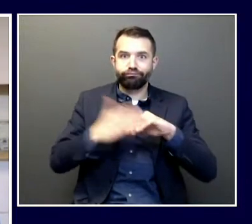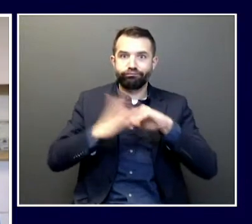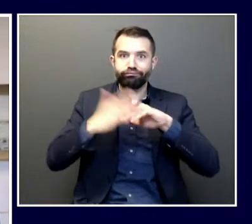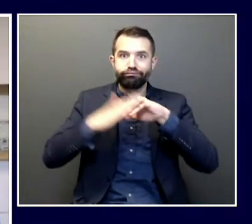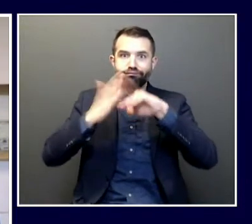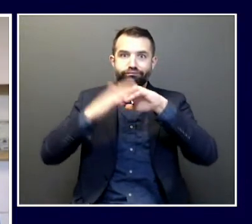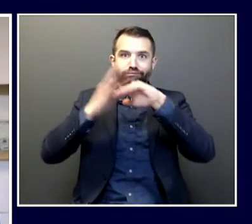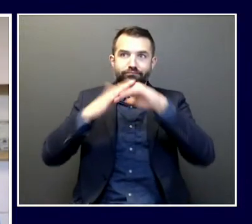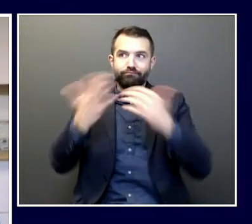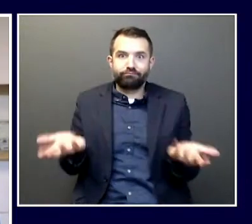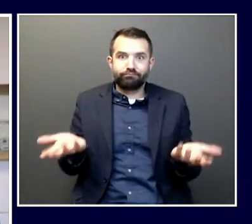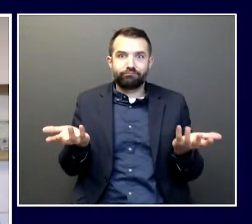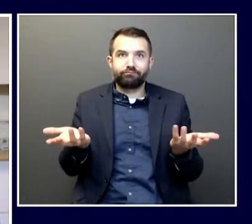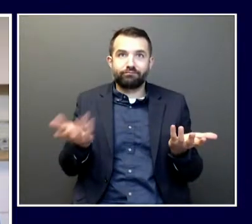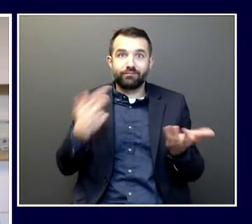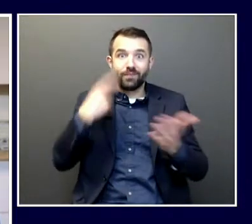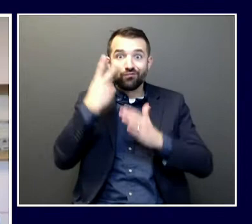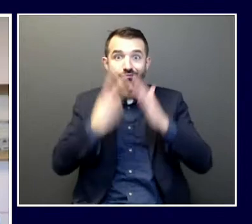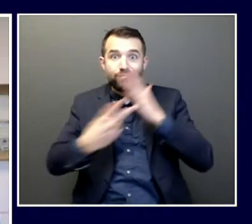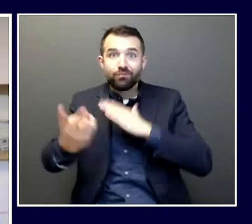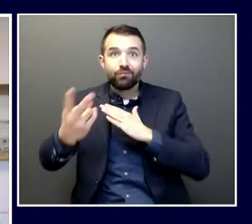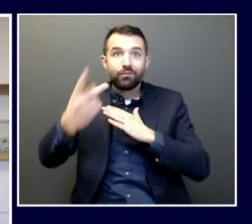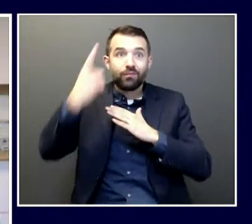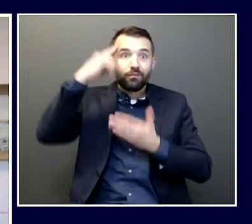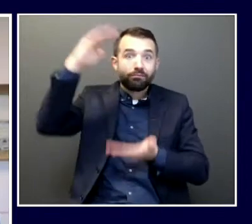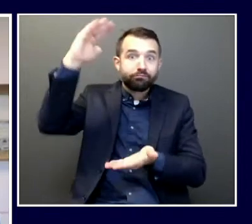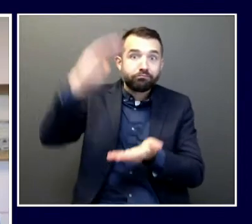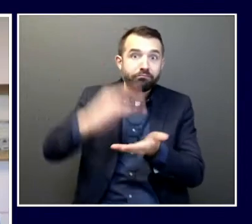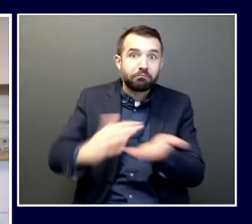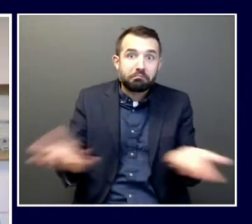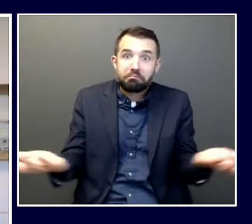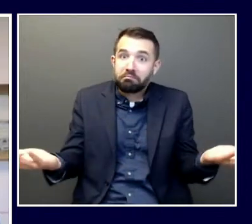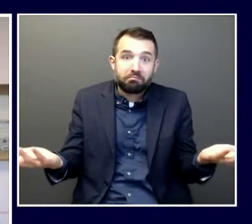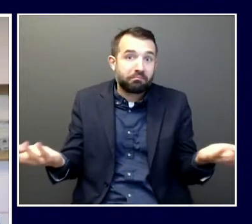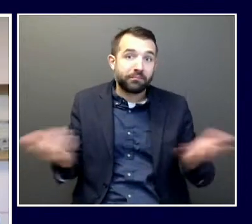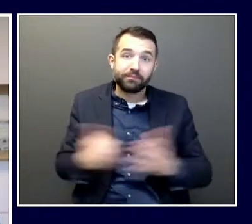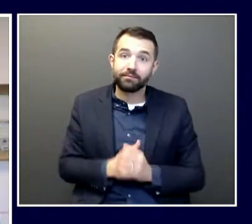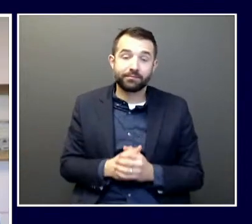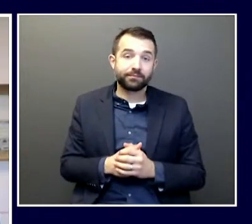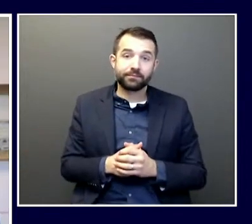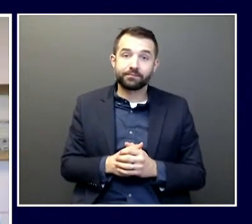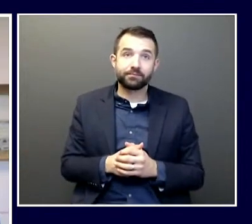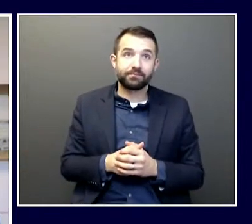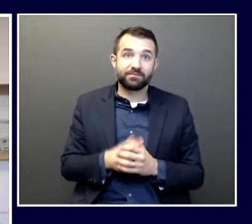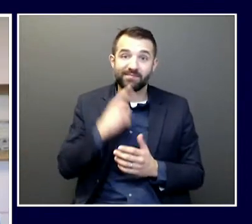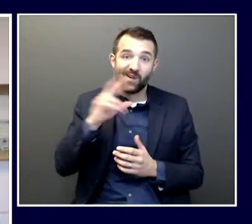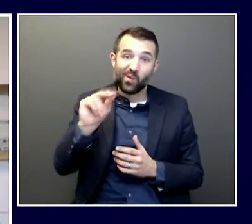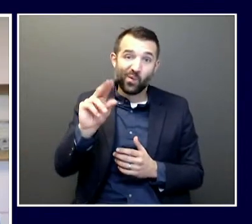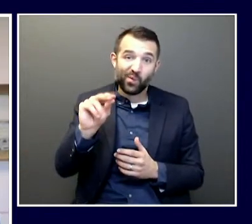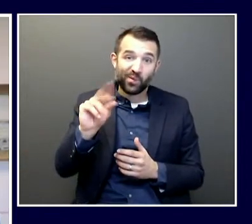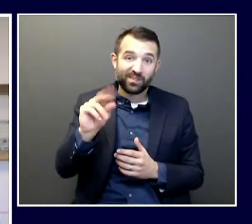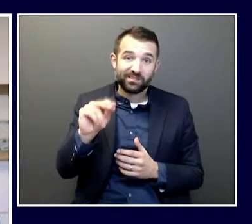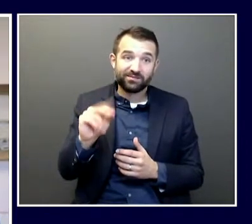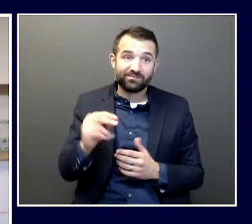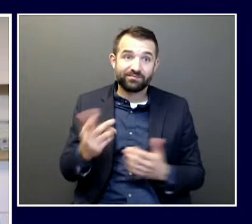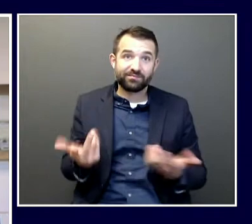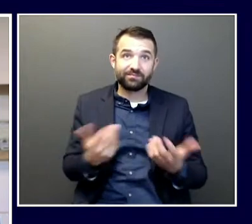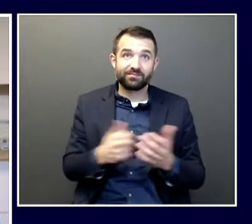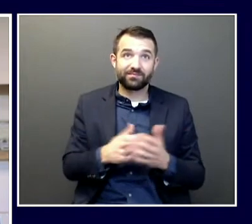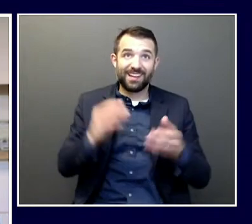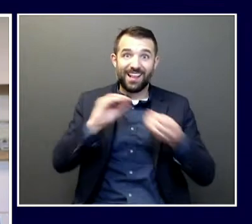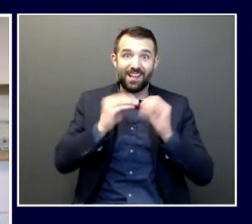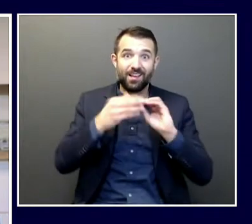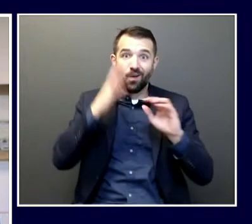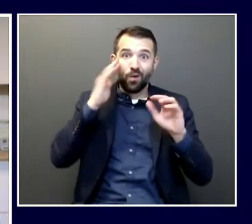in the near term. Maine CDC expects that those case counts will remain high in the